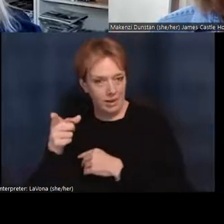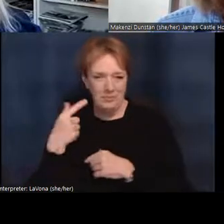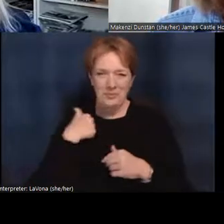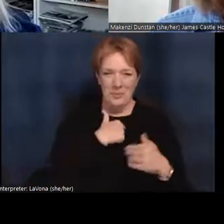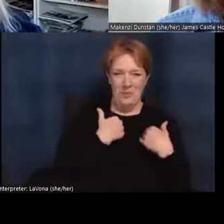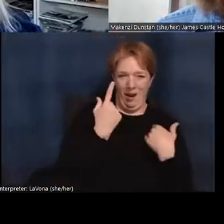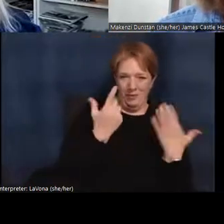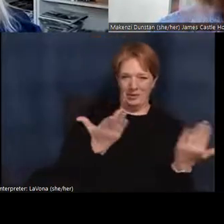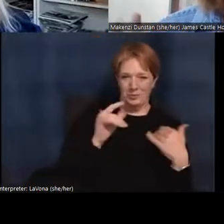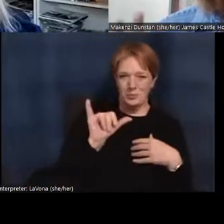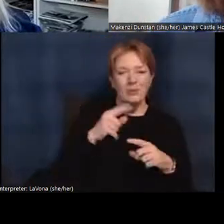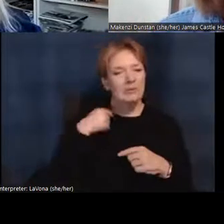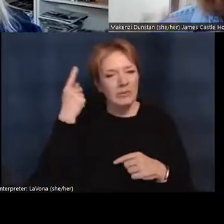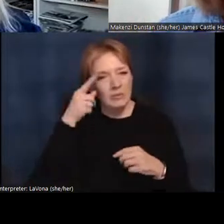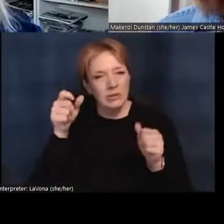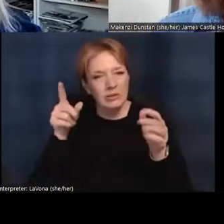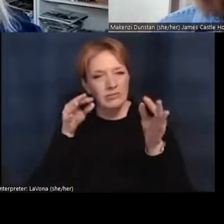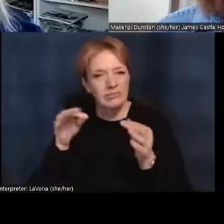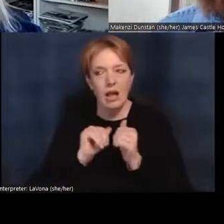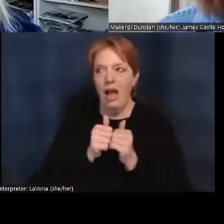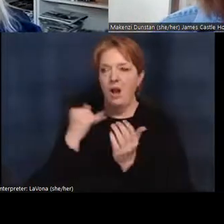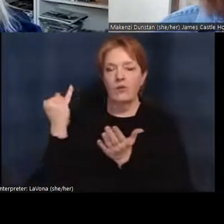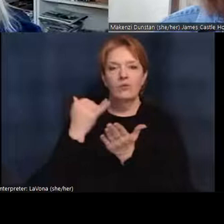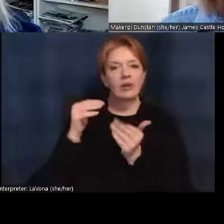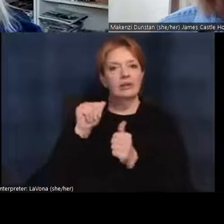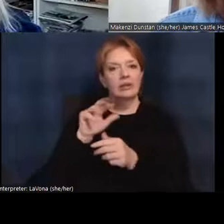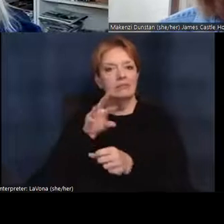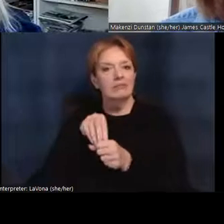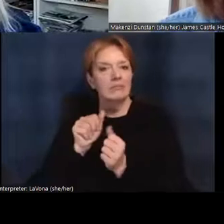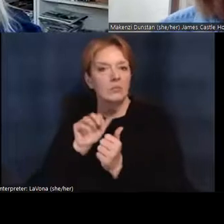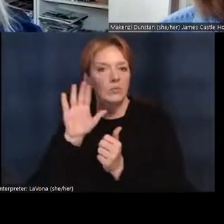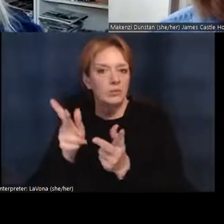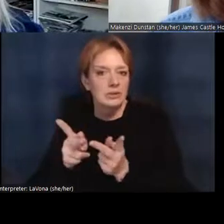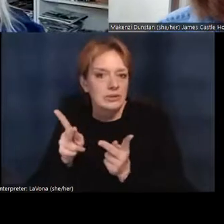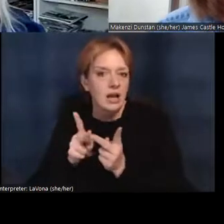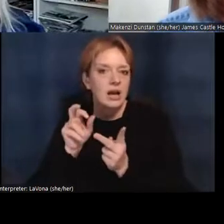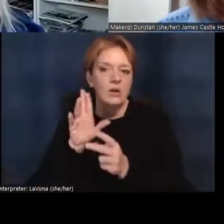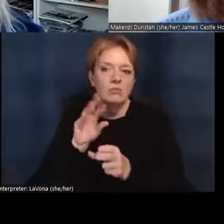to how artists engage with your site or engage with your visitors.